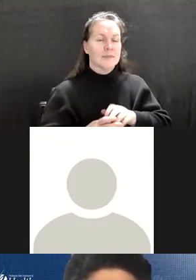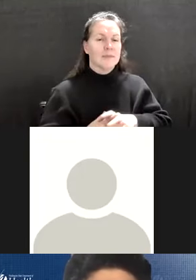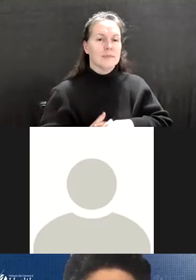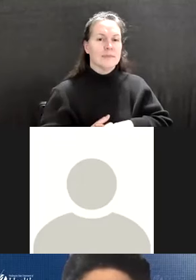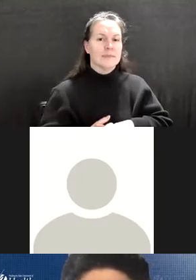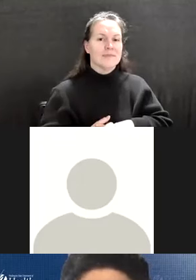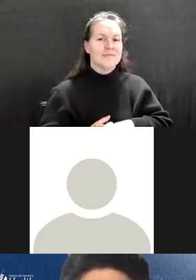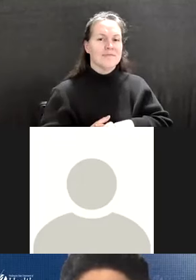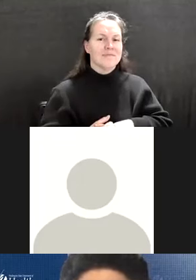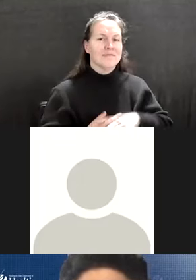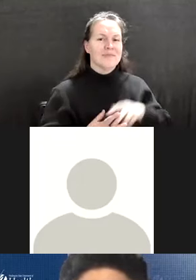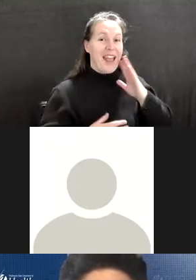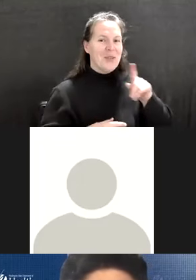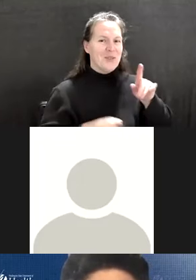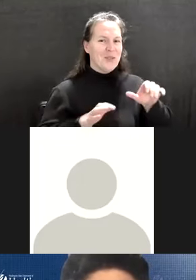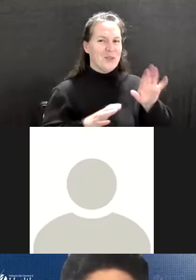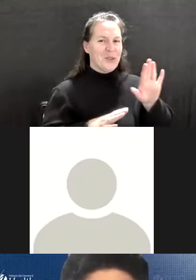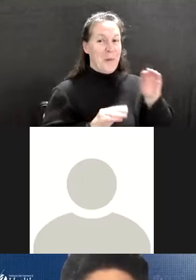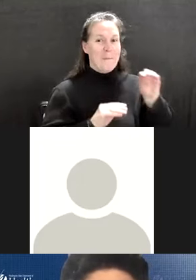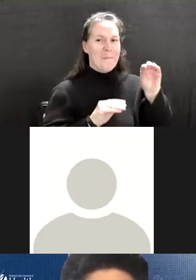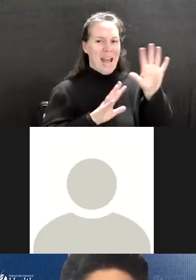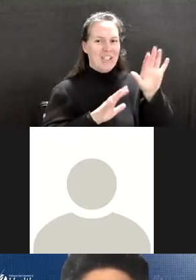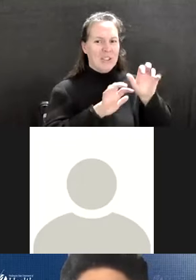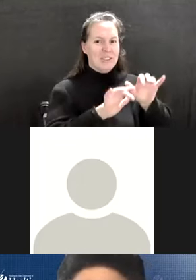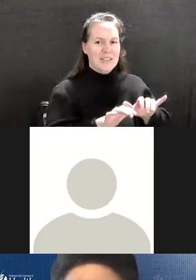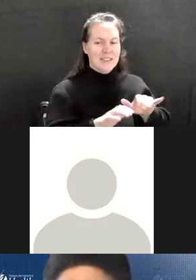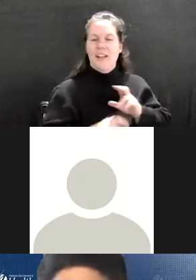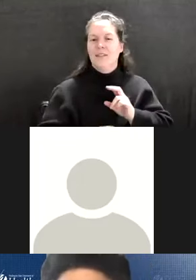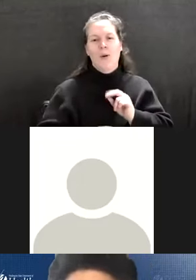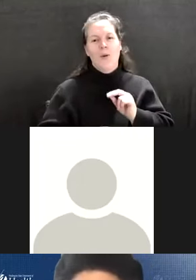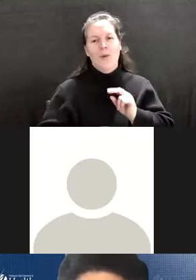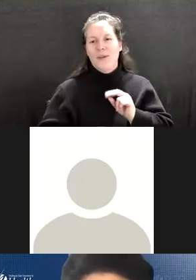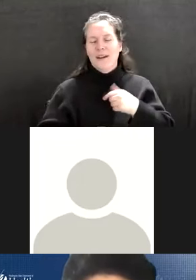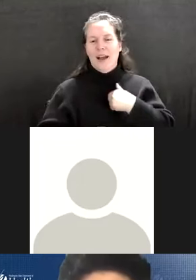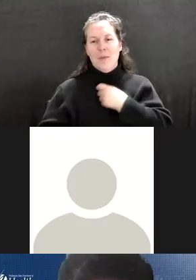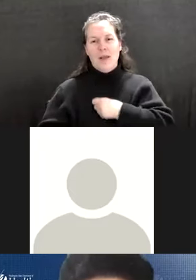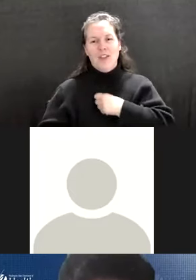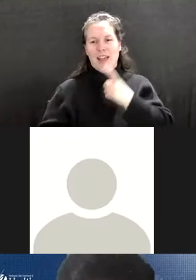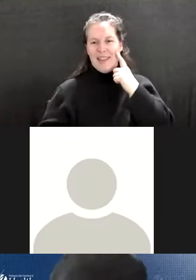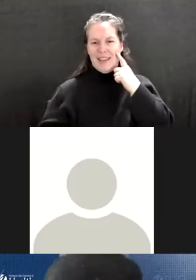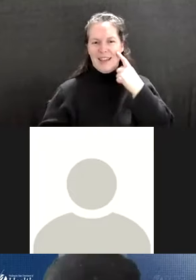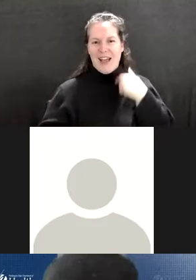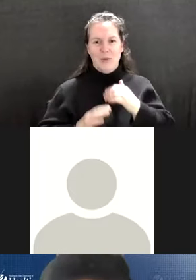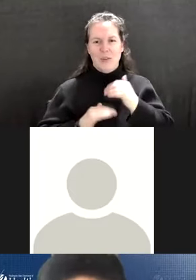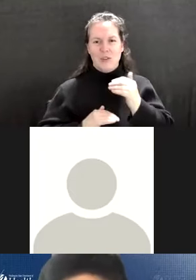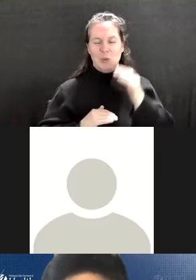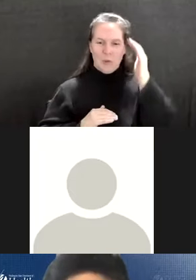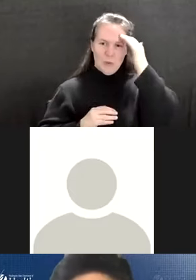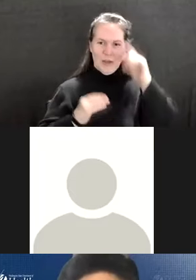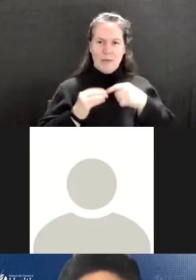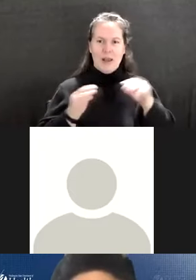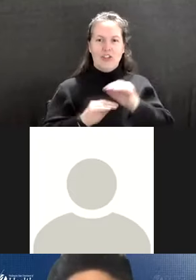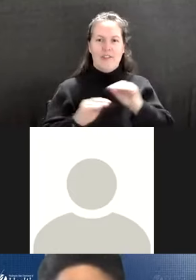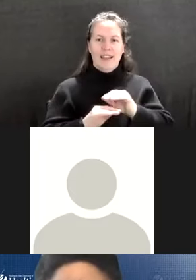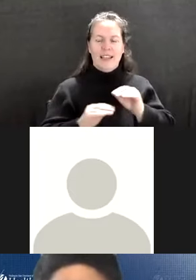I know you're doing your magic. No, I apologize. I think I was too worried about shuffling